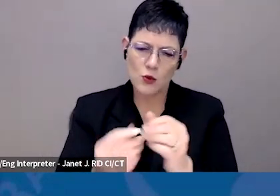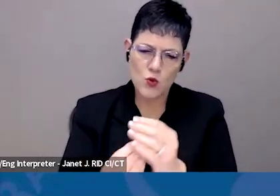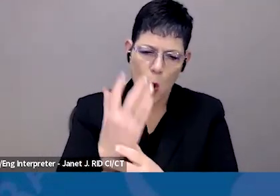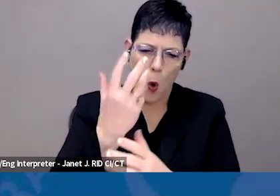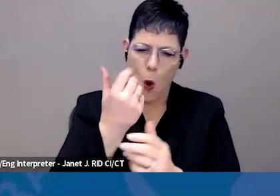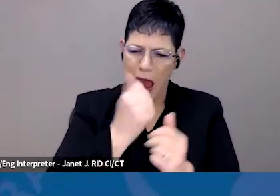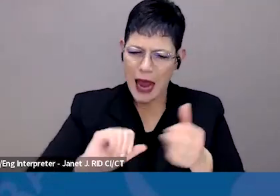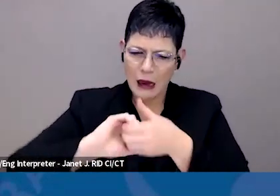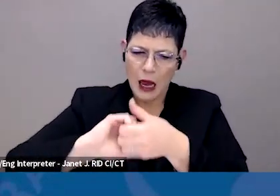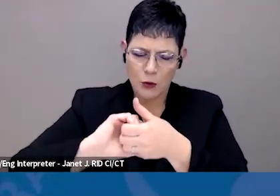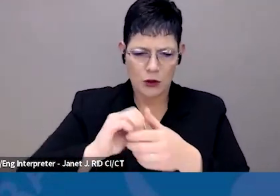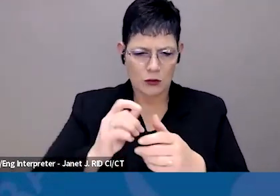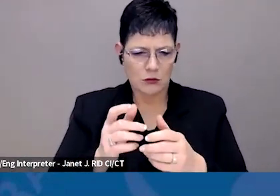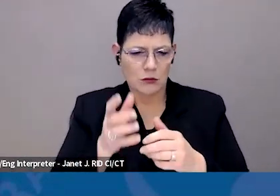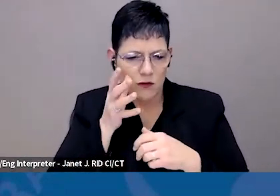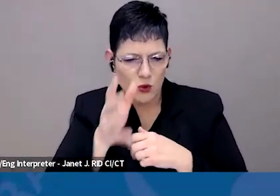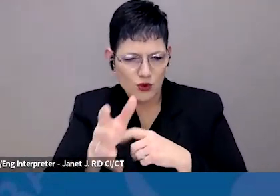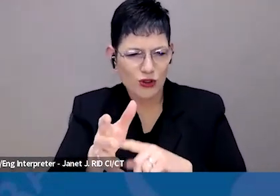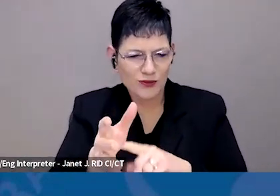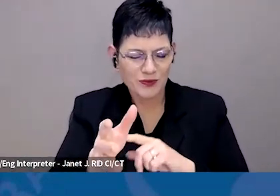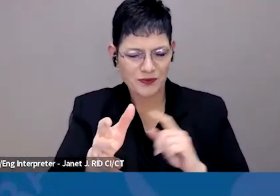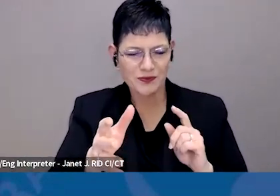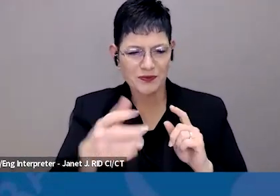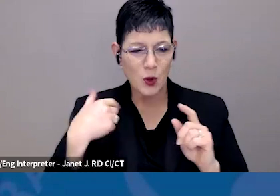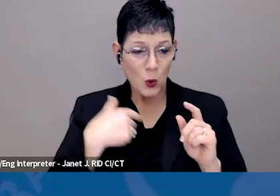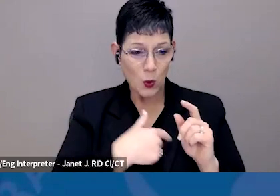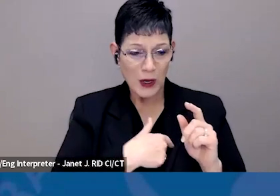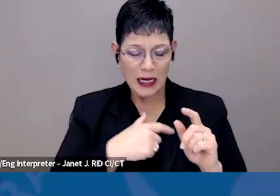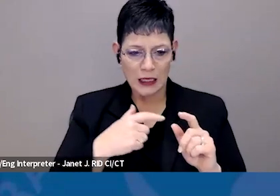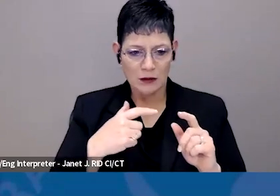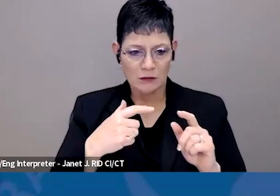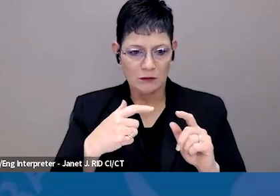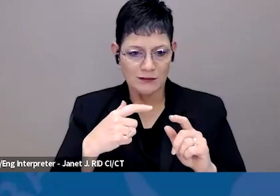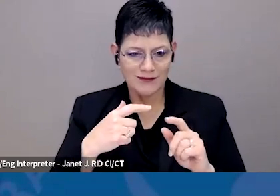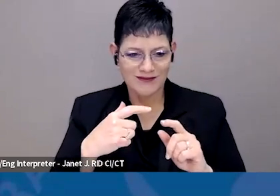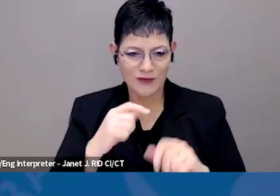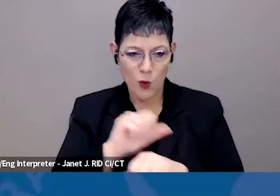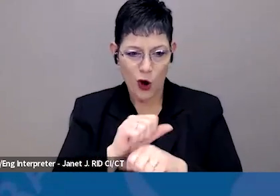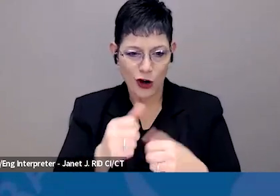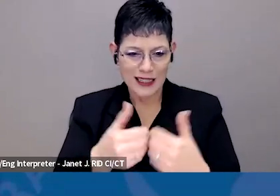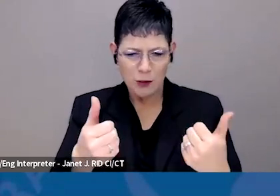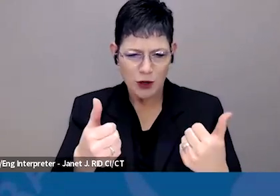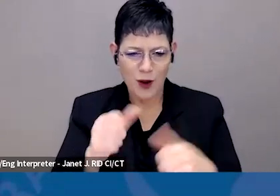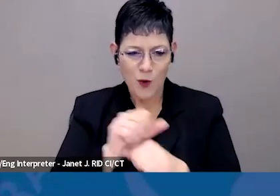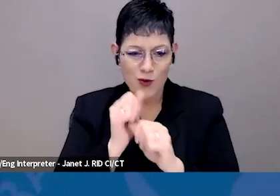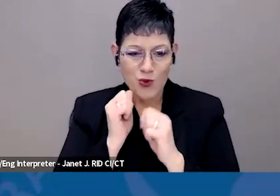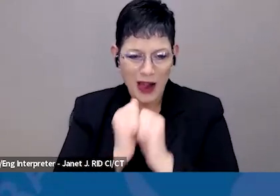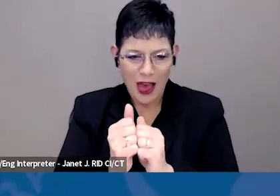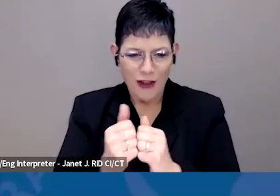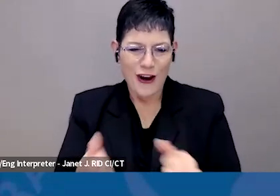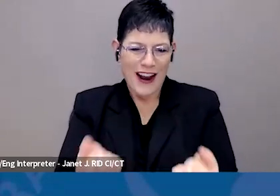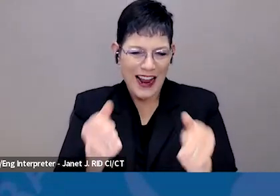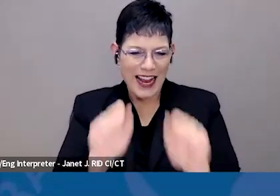and whenever we can. By working together across all sectors of society and across administrations, we can